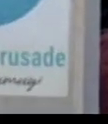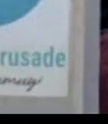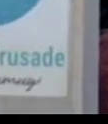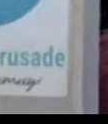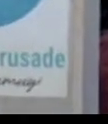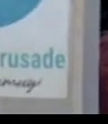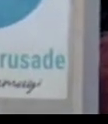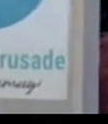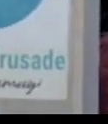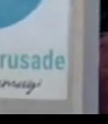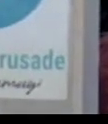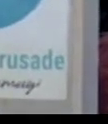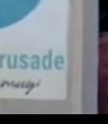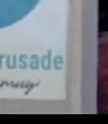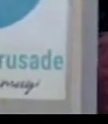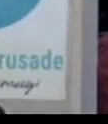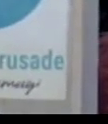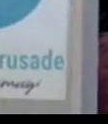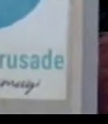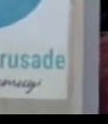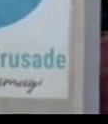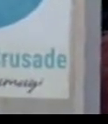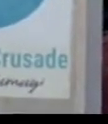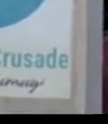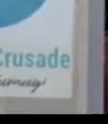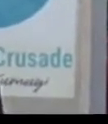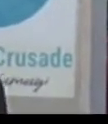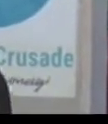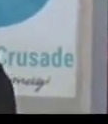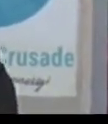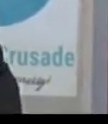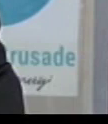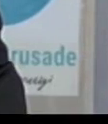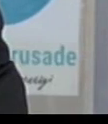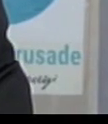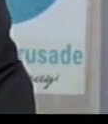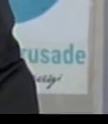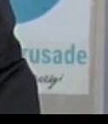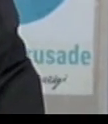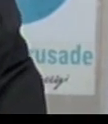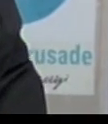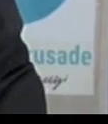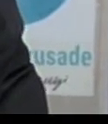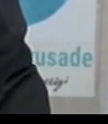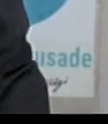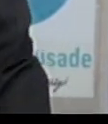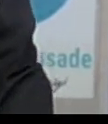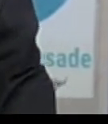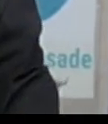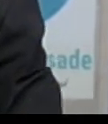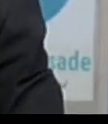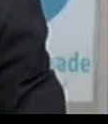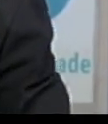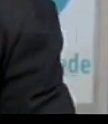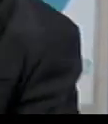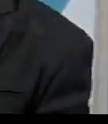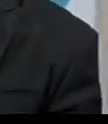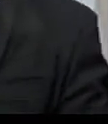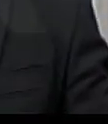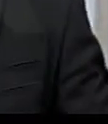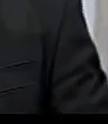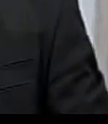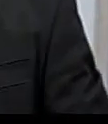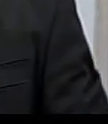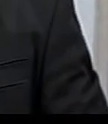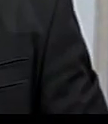has urinary problem, I immediately dropped my hand to my lower abdomen. I didn't felt anything. I tread back